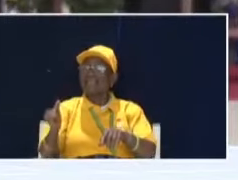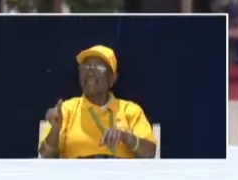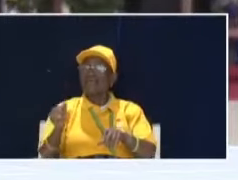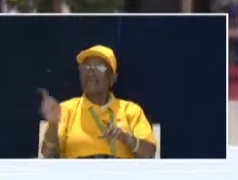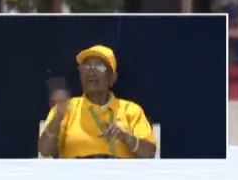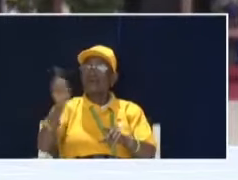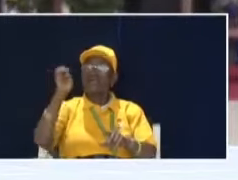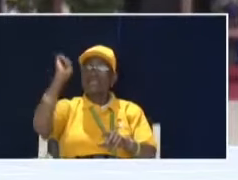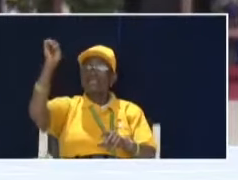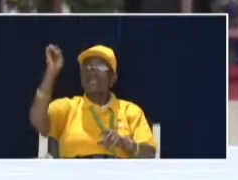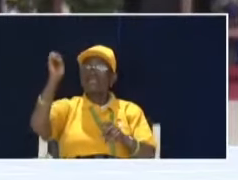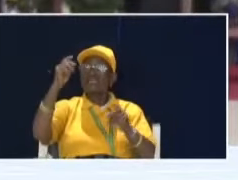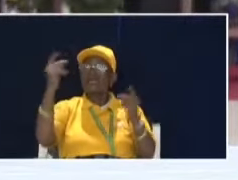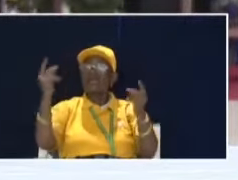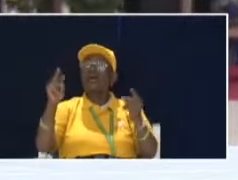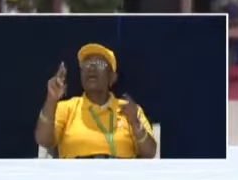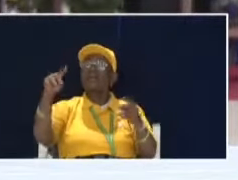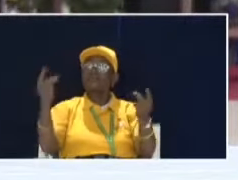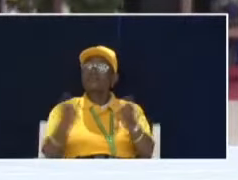Moses.